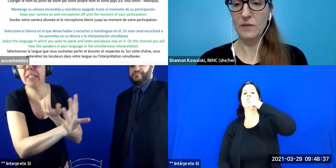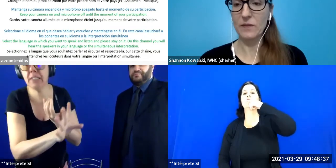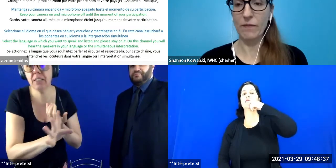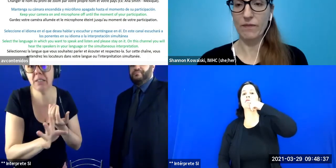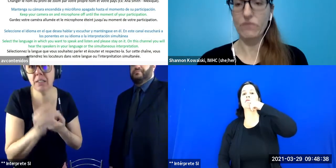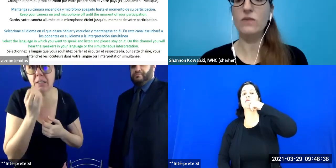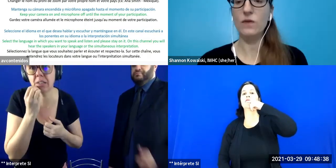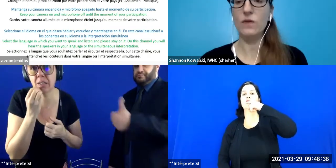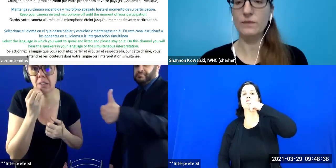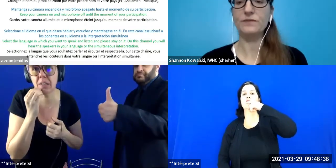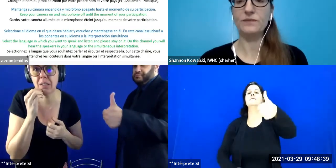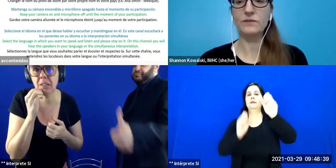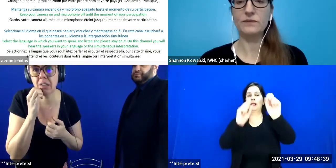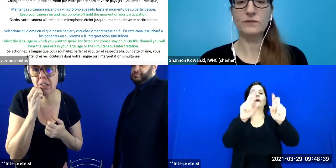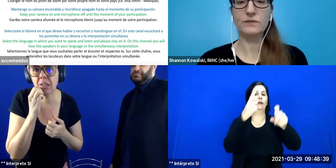Yes, it is perfect.